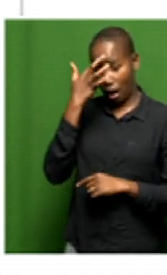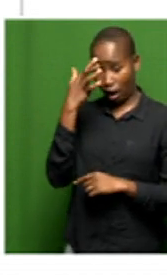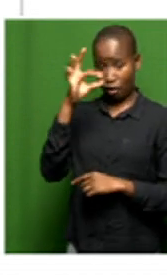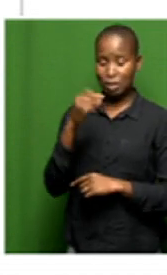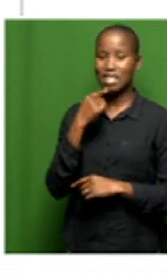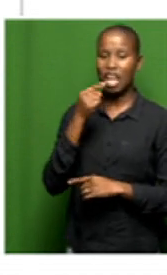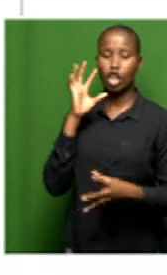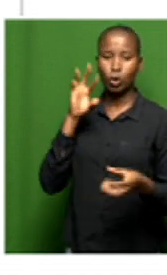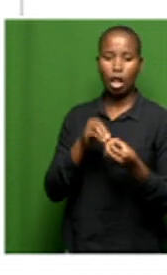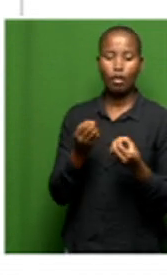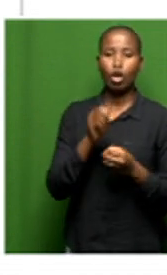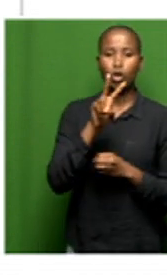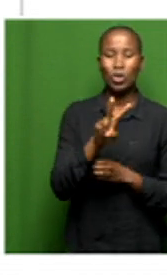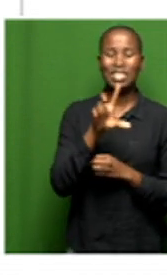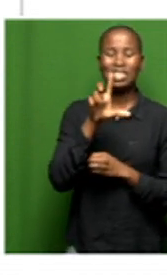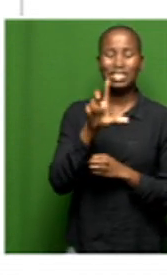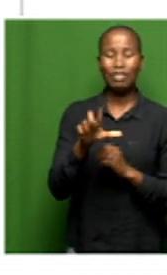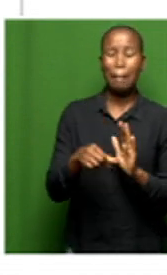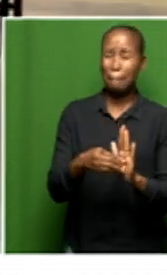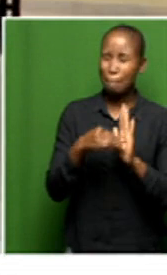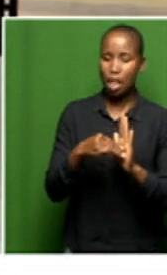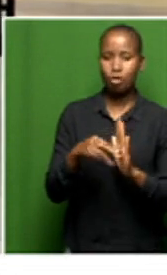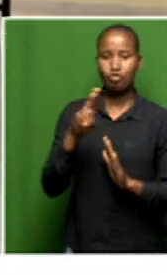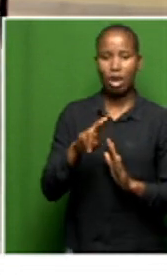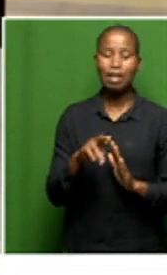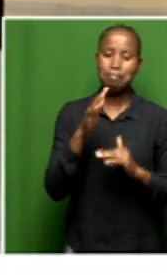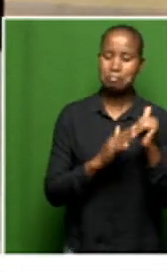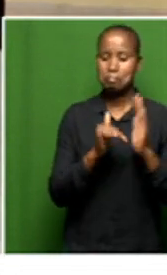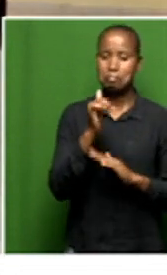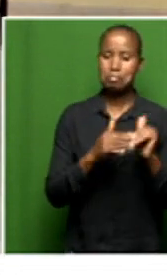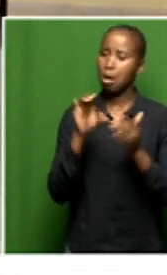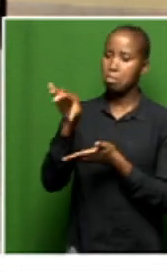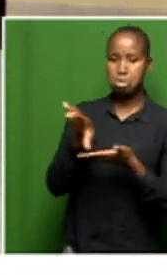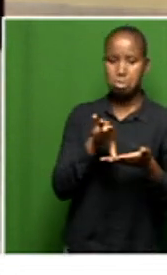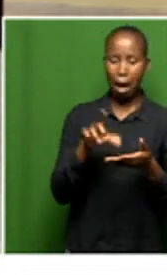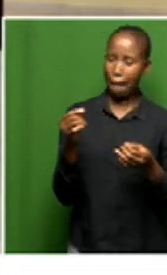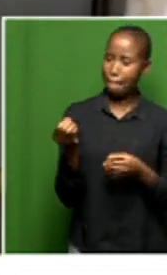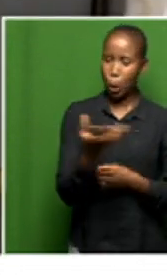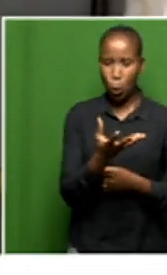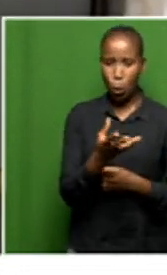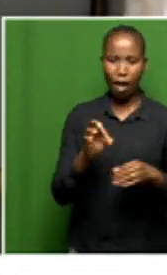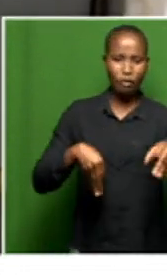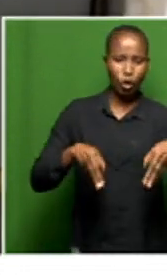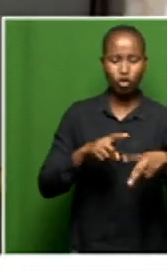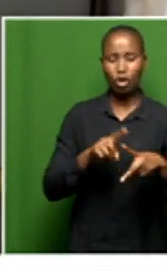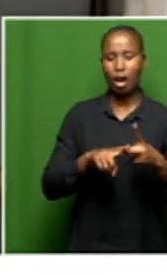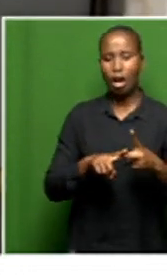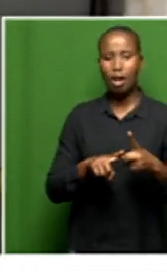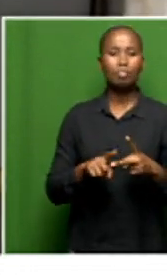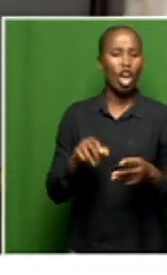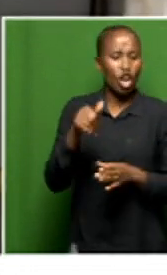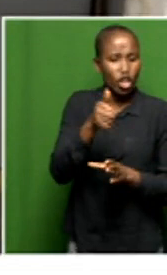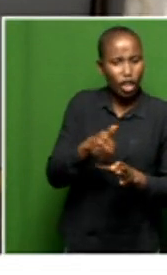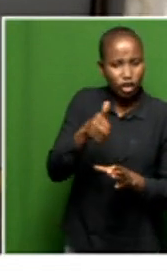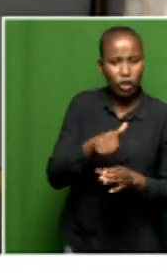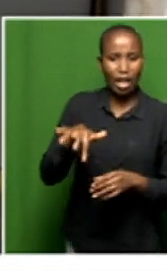a total of 27 million rands was used for the construction. Expensive furniture, medical equipment, laundry and kitchen equipment